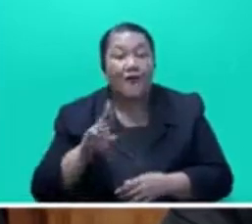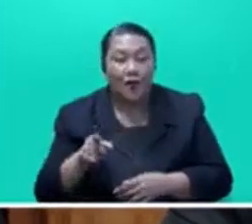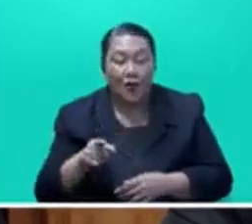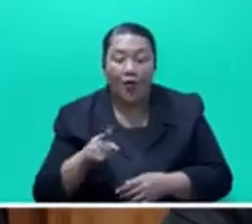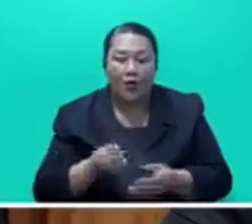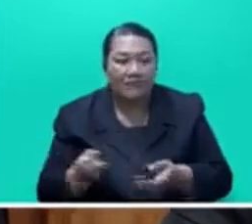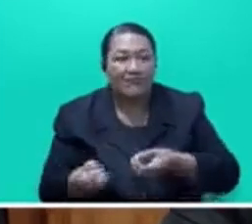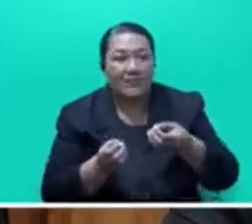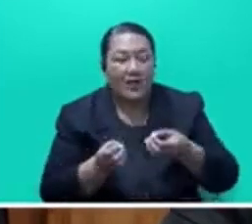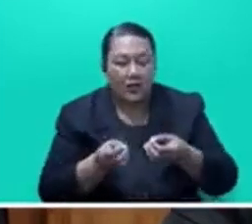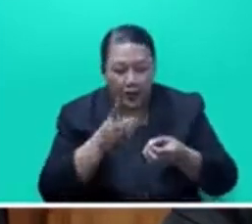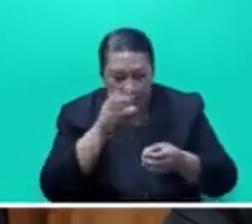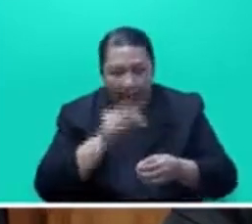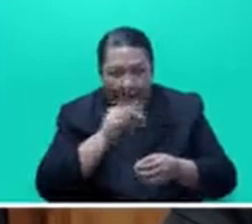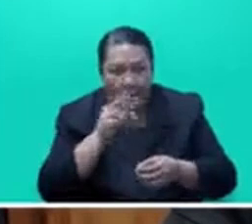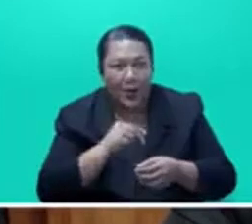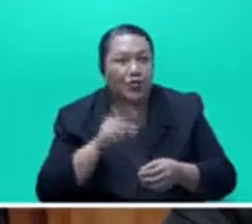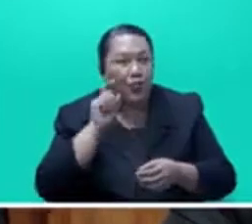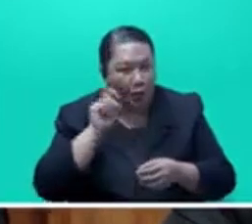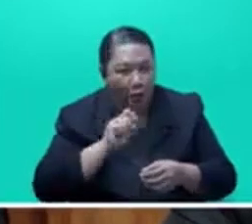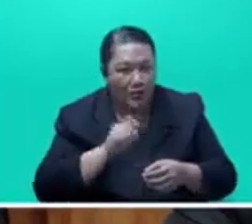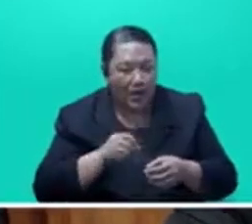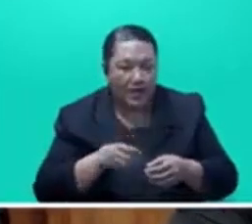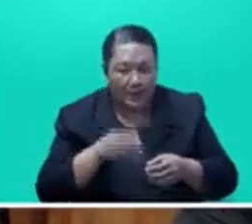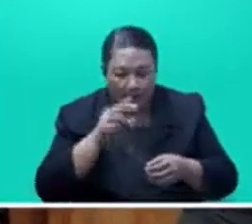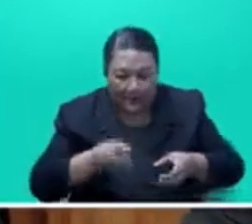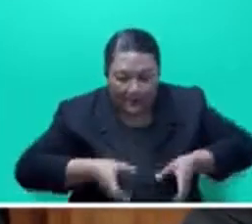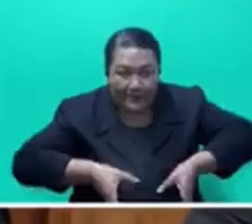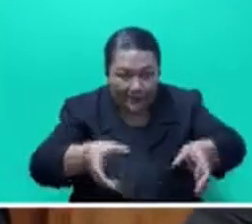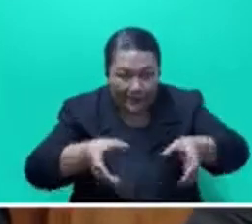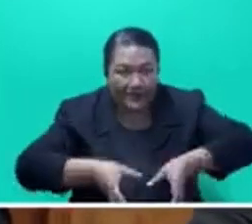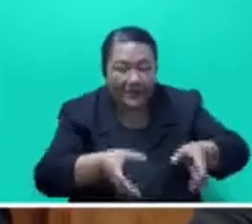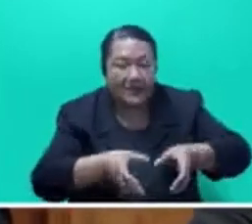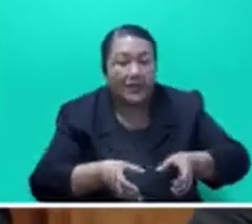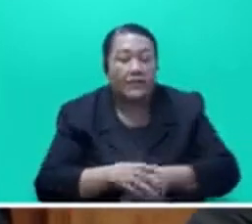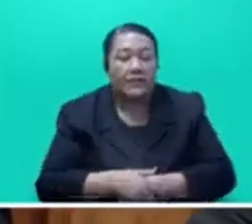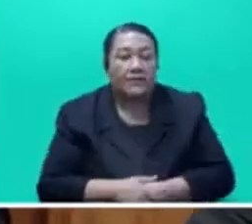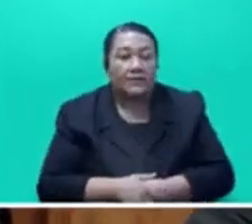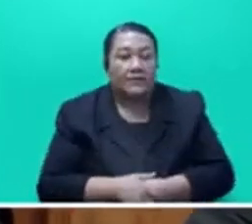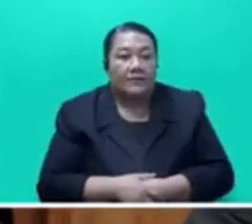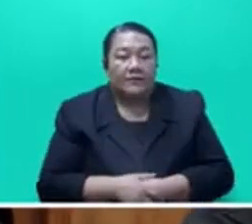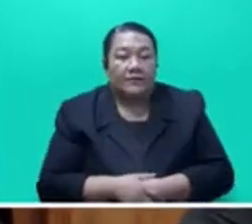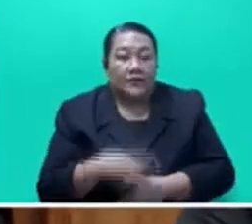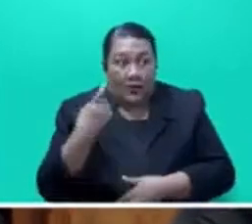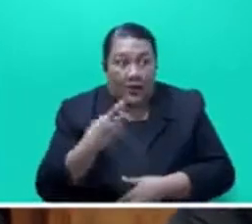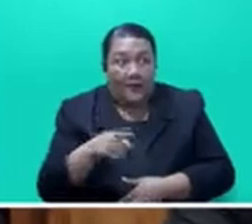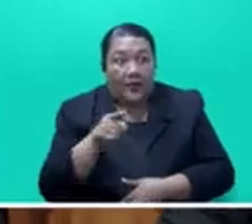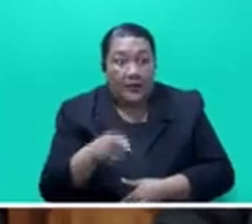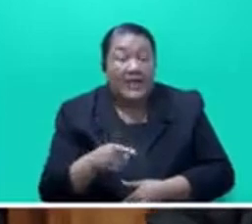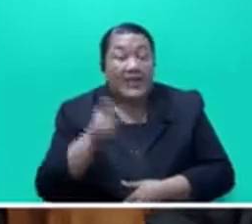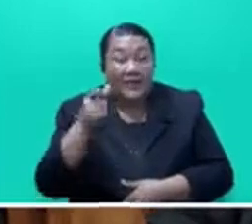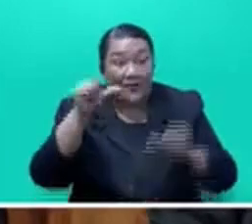treatment plants. The Greater Suva area also has no redundancy whatsoever, which means that even if with one failed